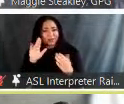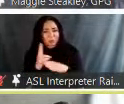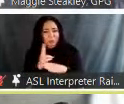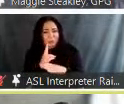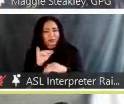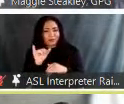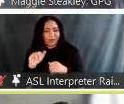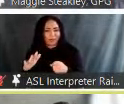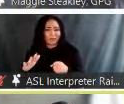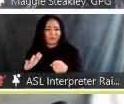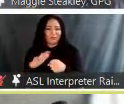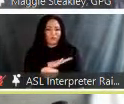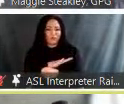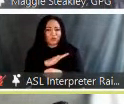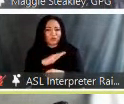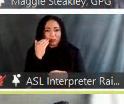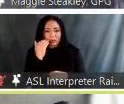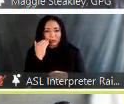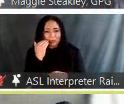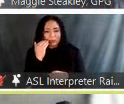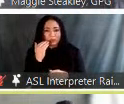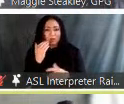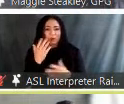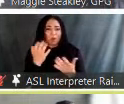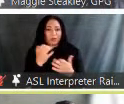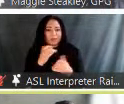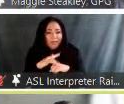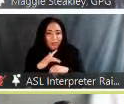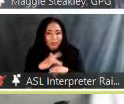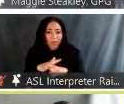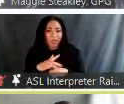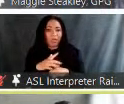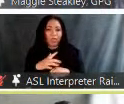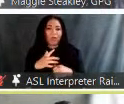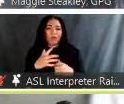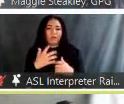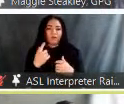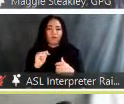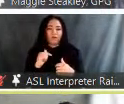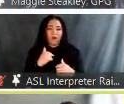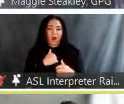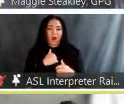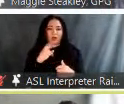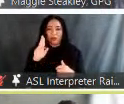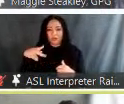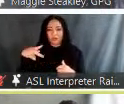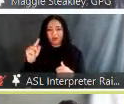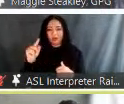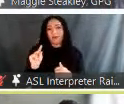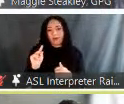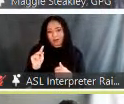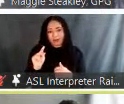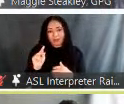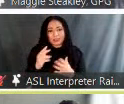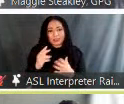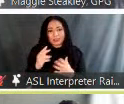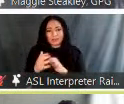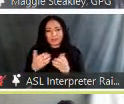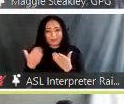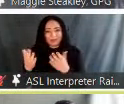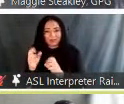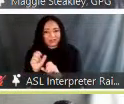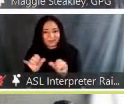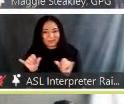of what capacity is truly out there and available for our UPK mixed delivery system. So thanks again for